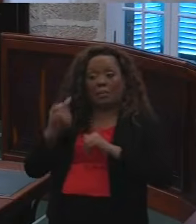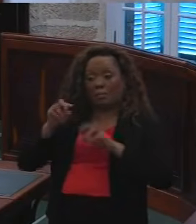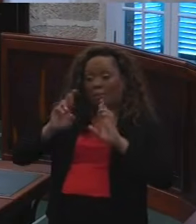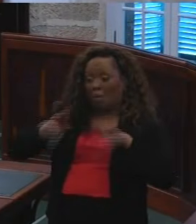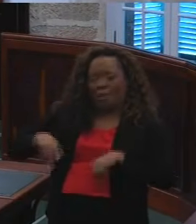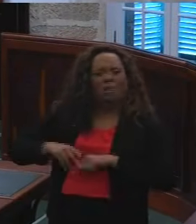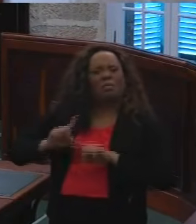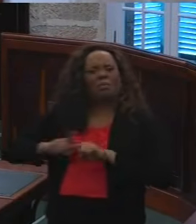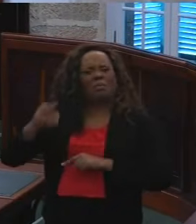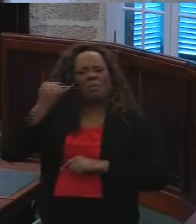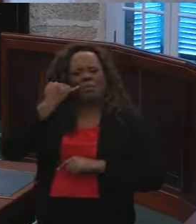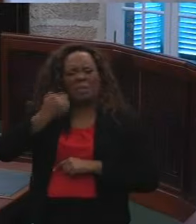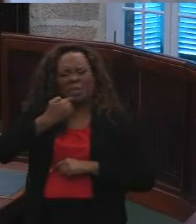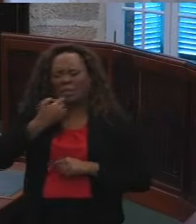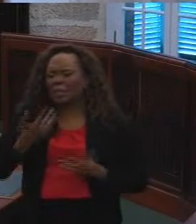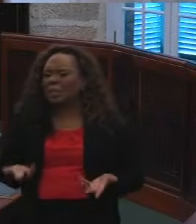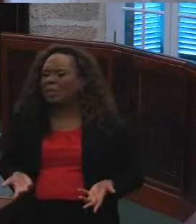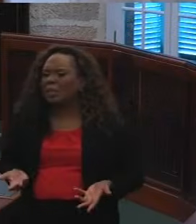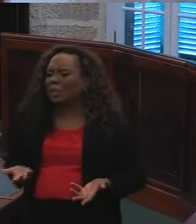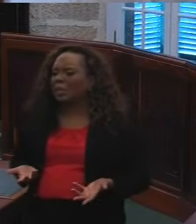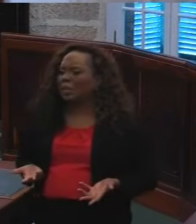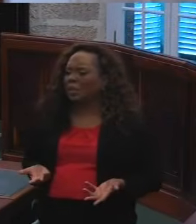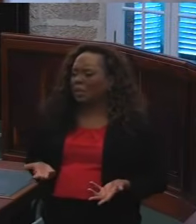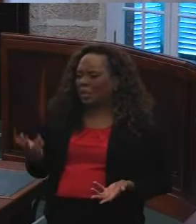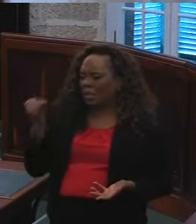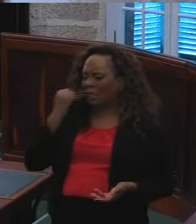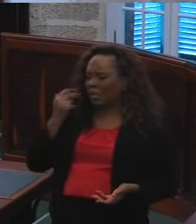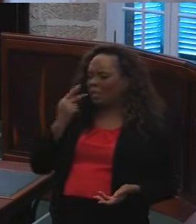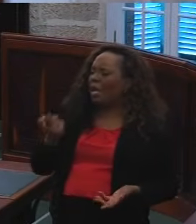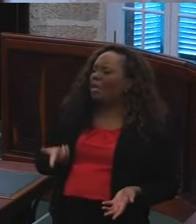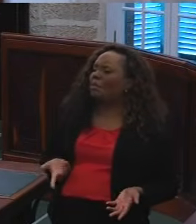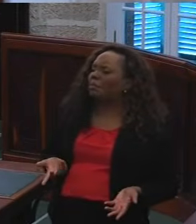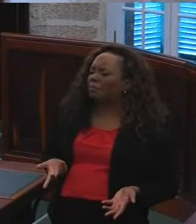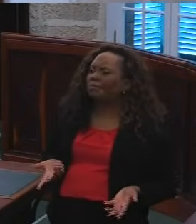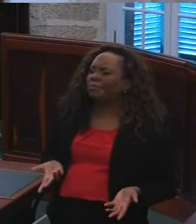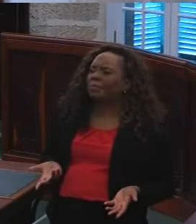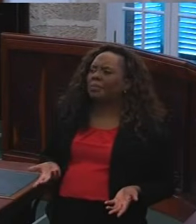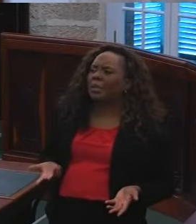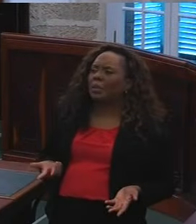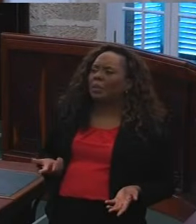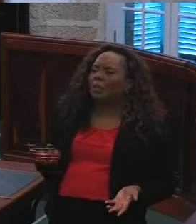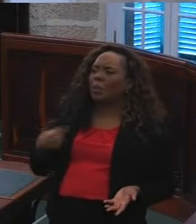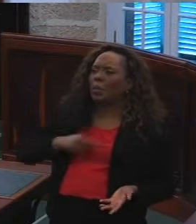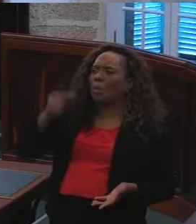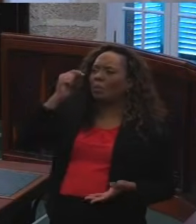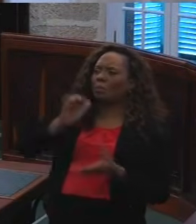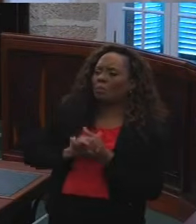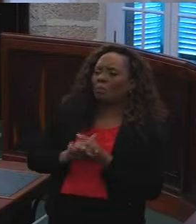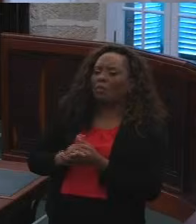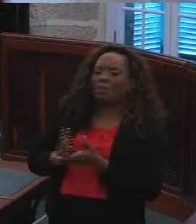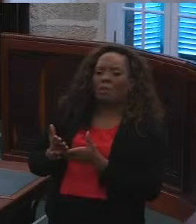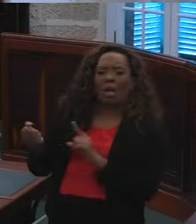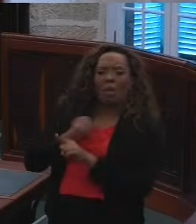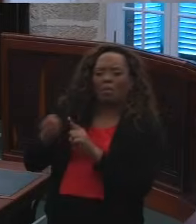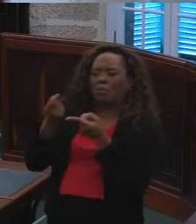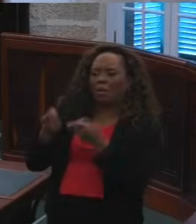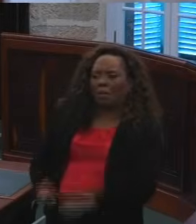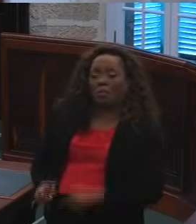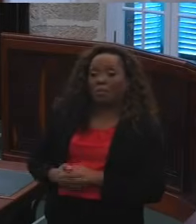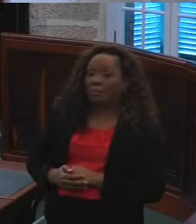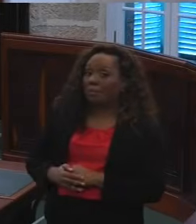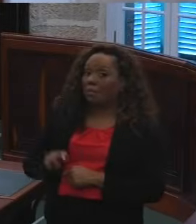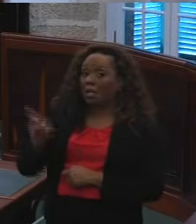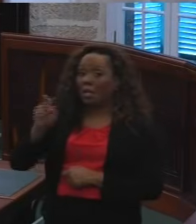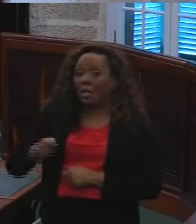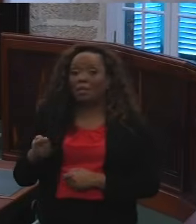there are indeed episodes of abuse, then you have to prove that there are not. And you have to give your reasons and your